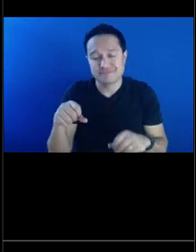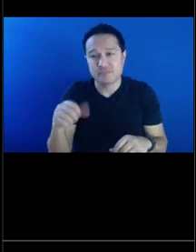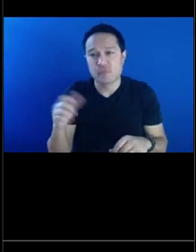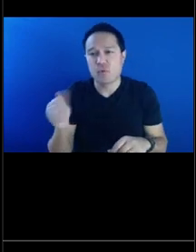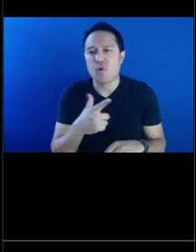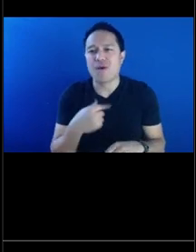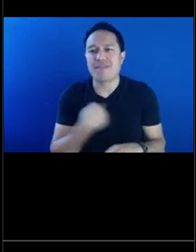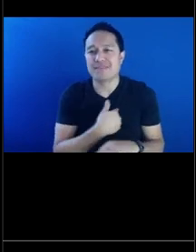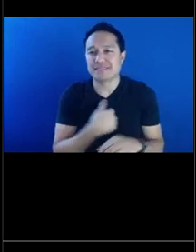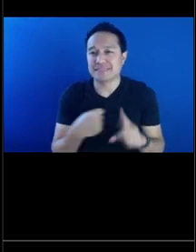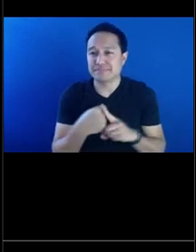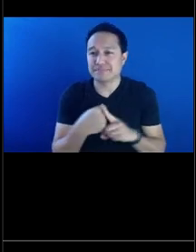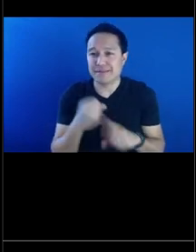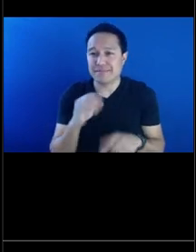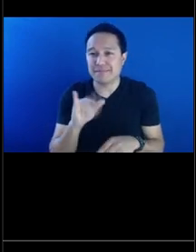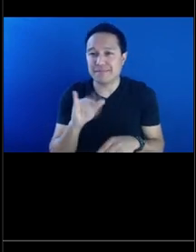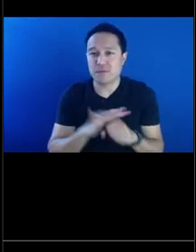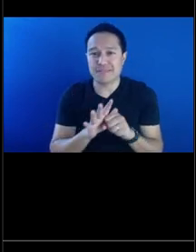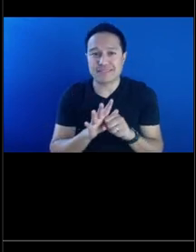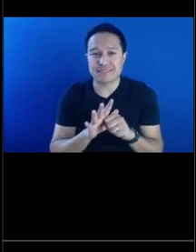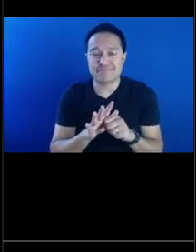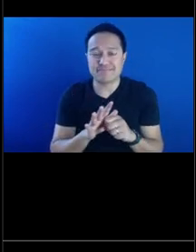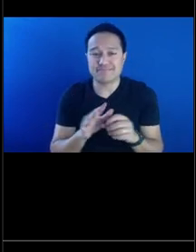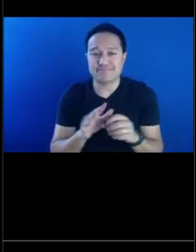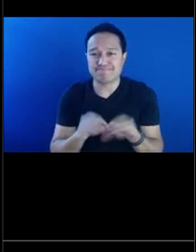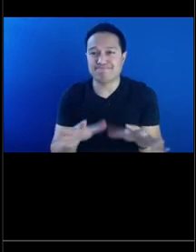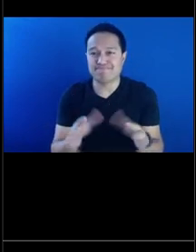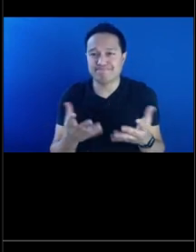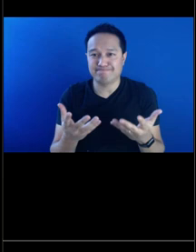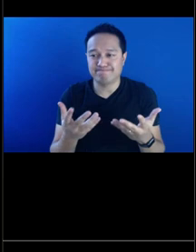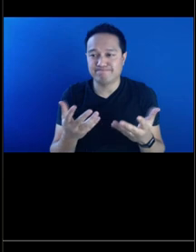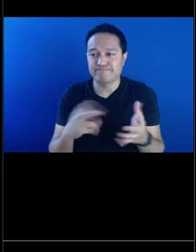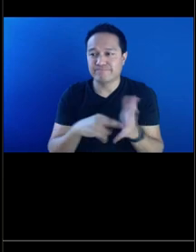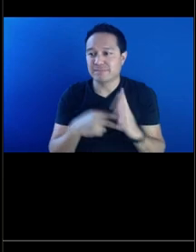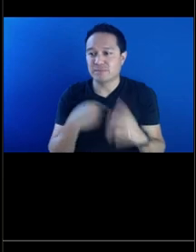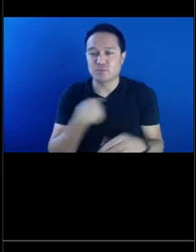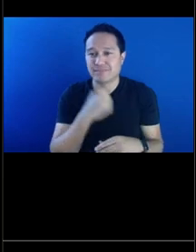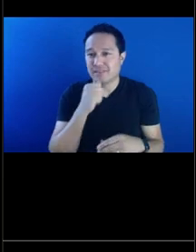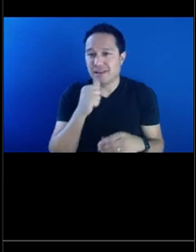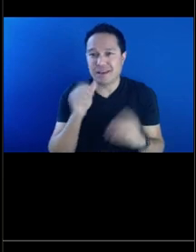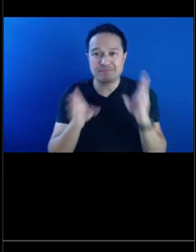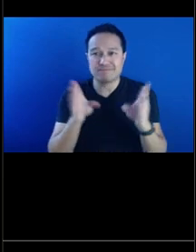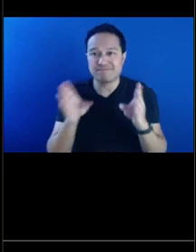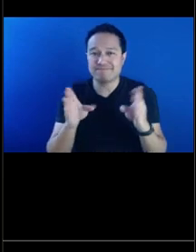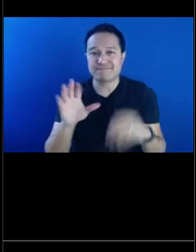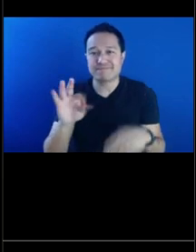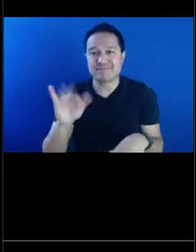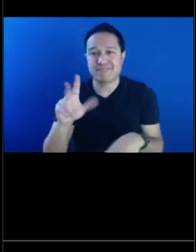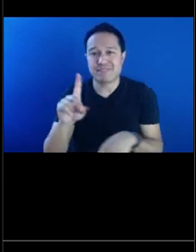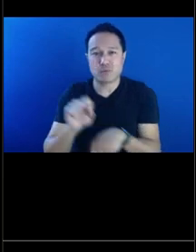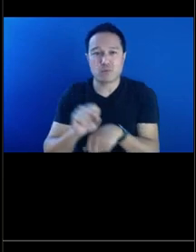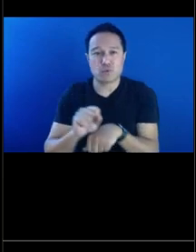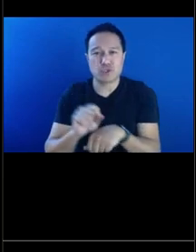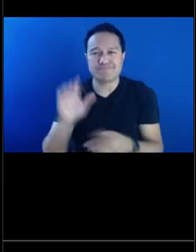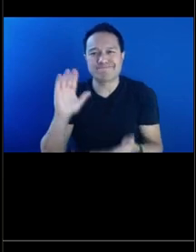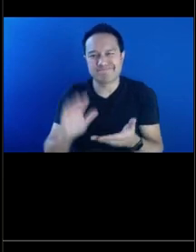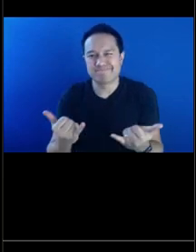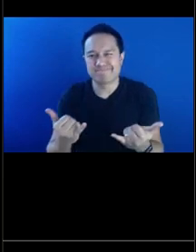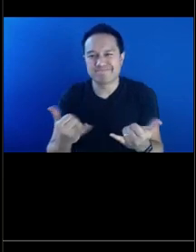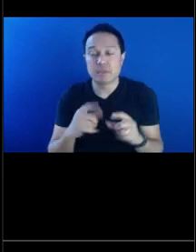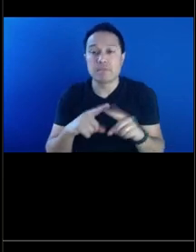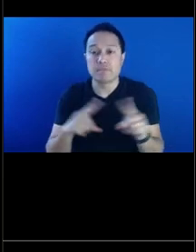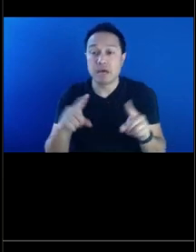the COVID virus. And so we haven't been out and about and doing as much field work as we normally do. But Keiko, we